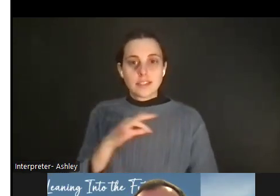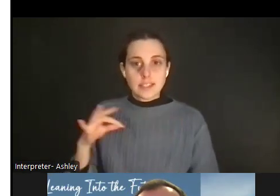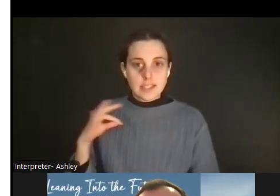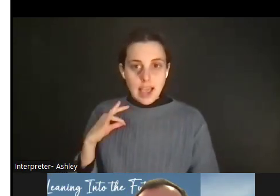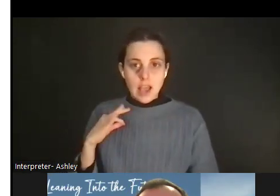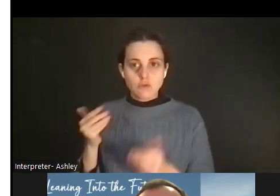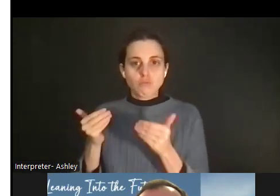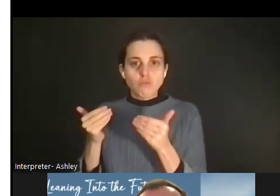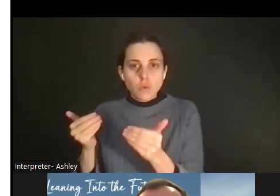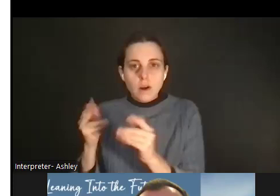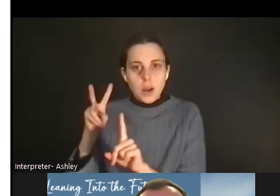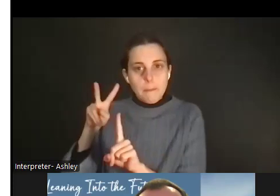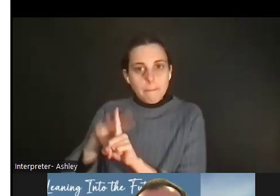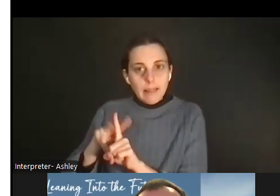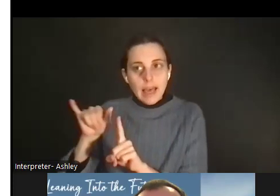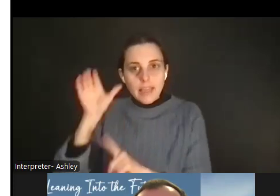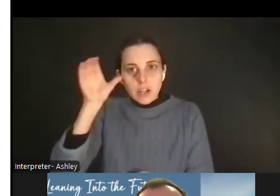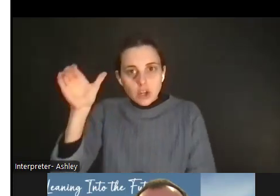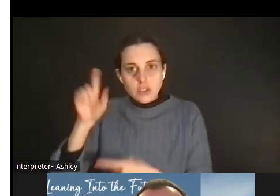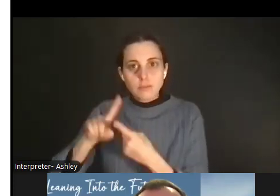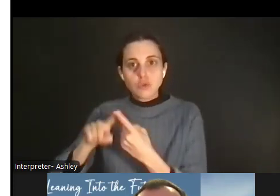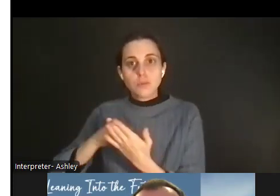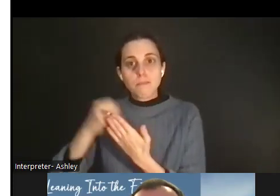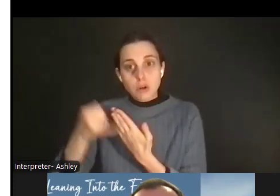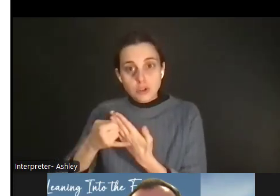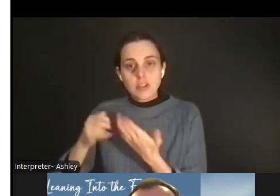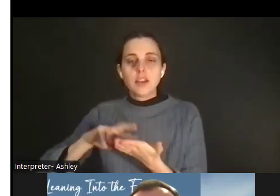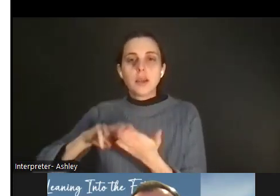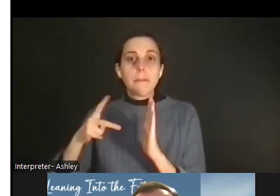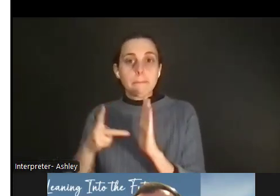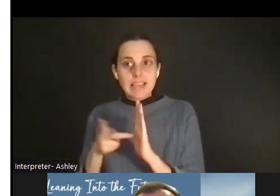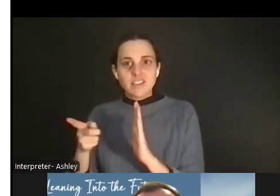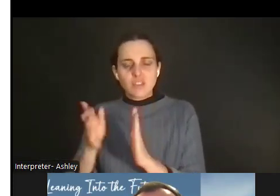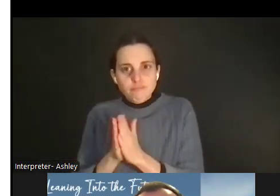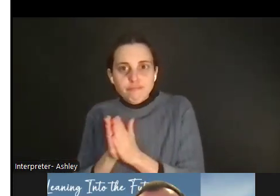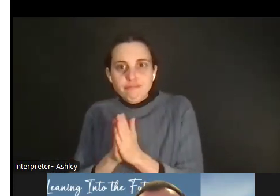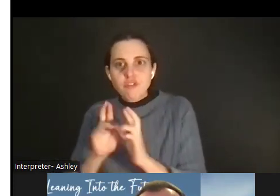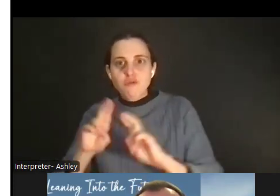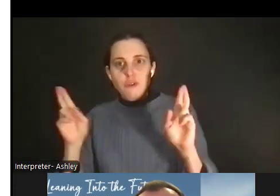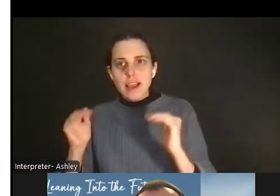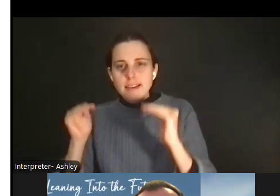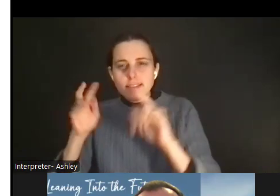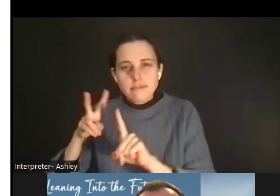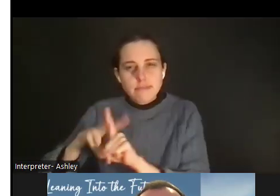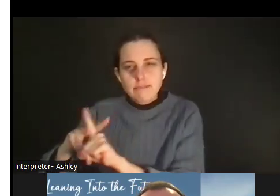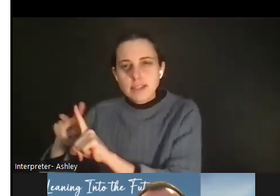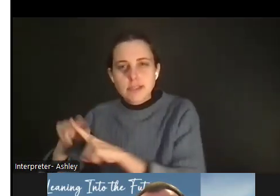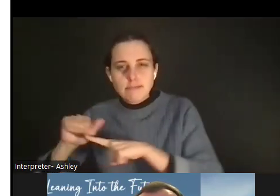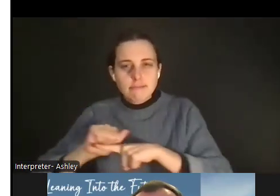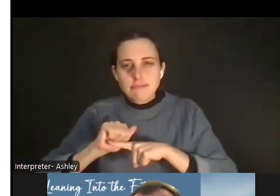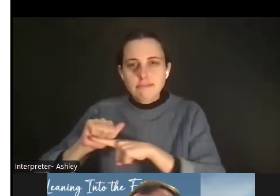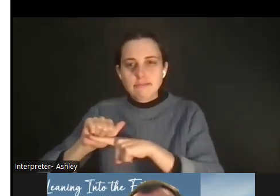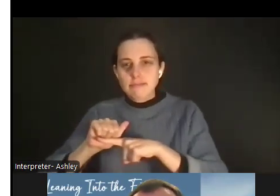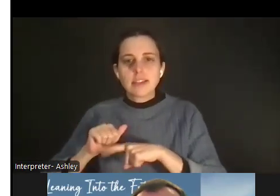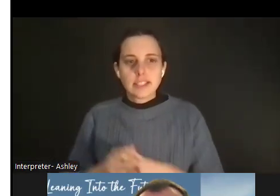projects, then the staff that are motivated, that want to advance their career, they are going to be embarked on